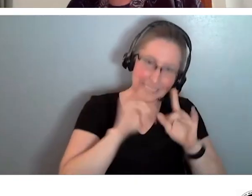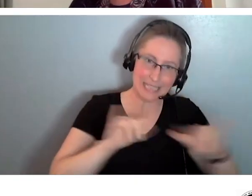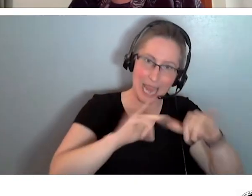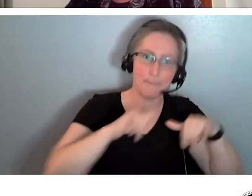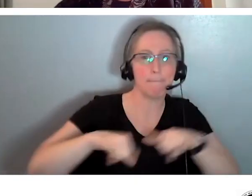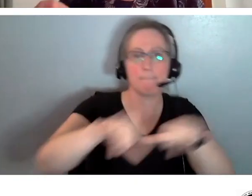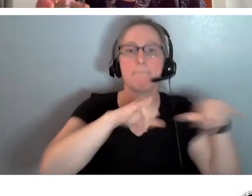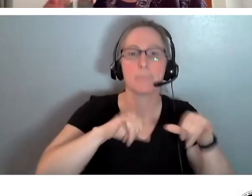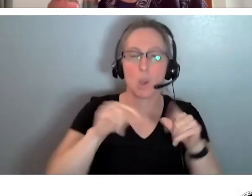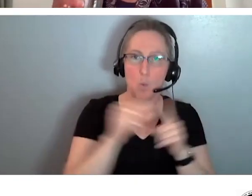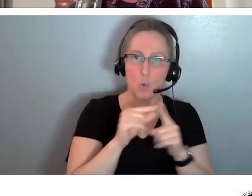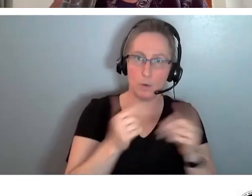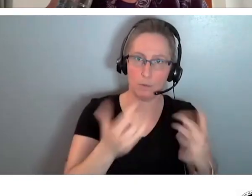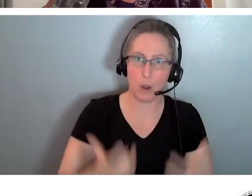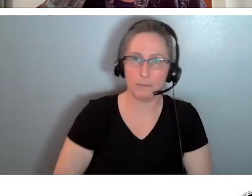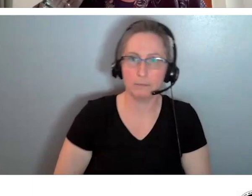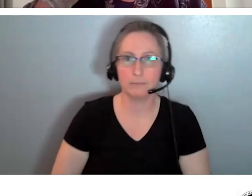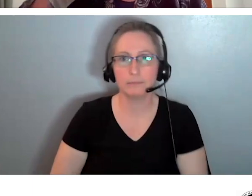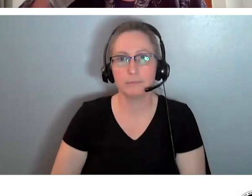All right.